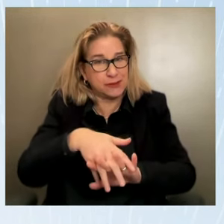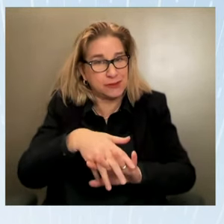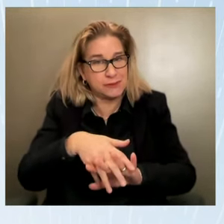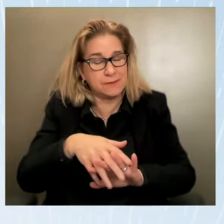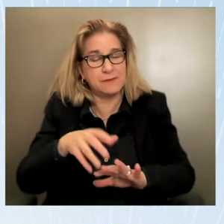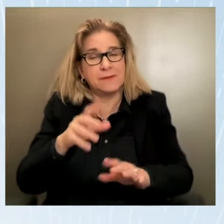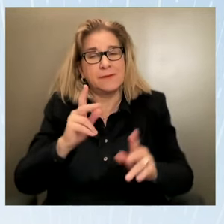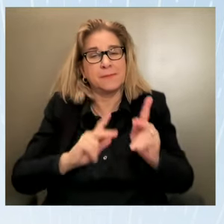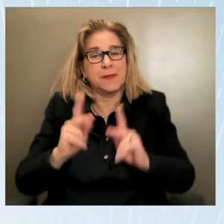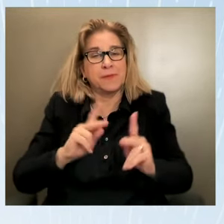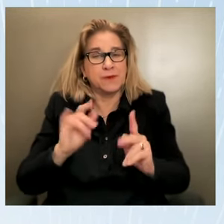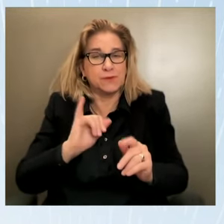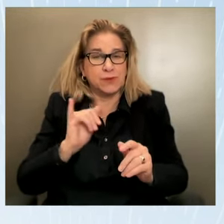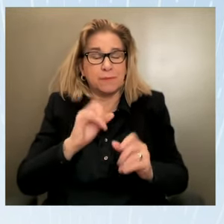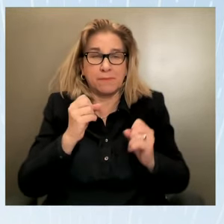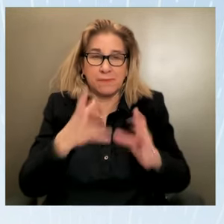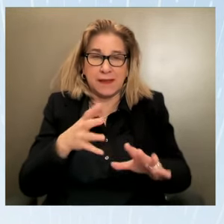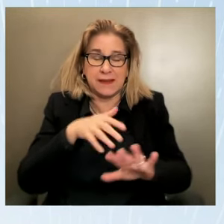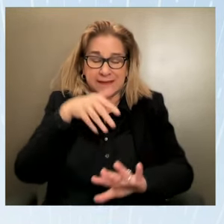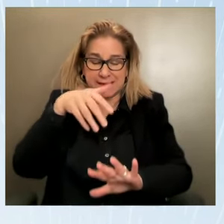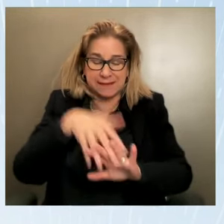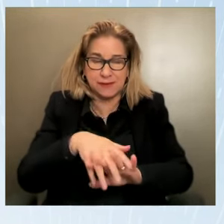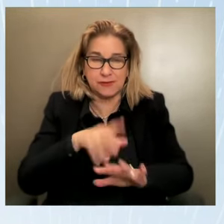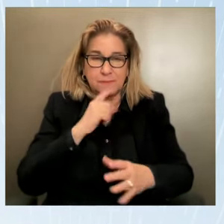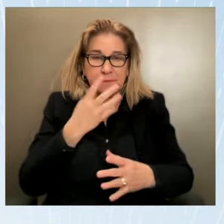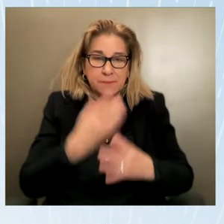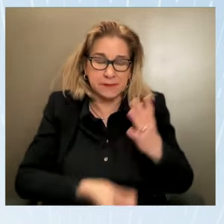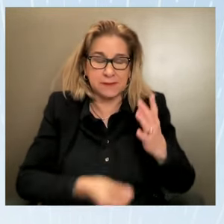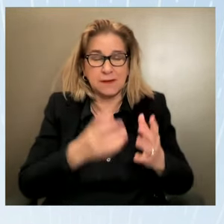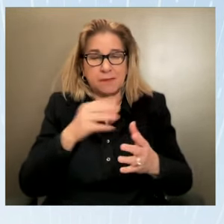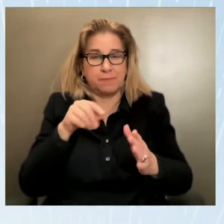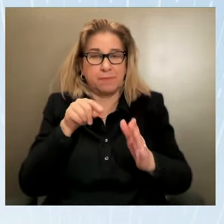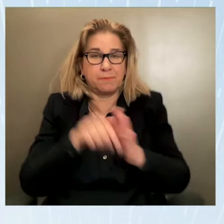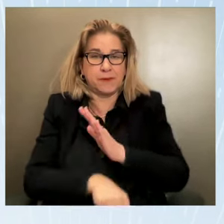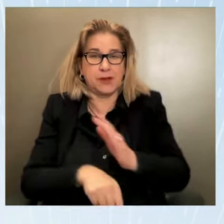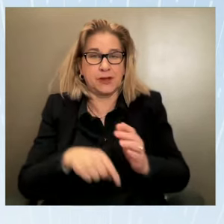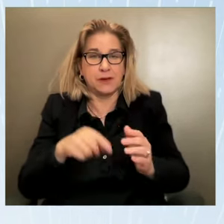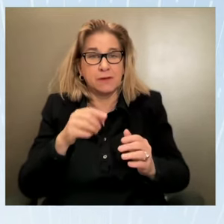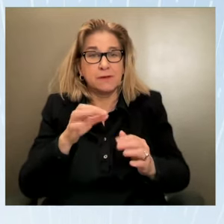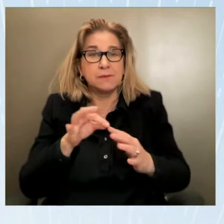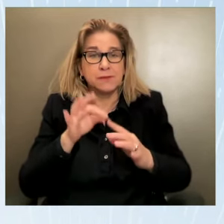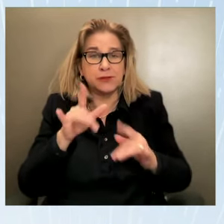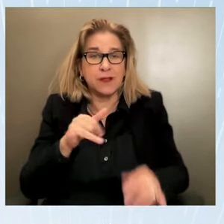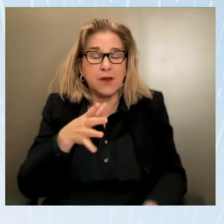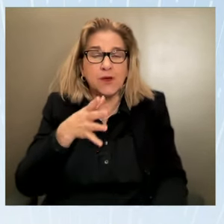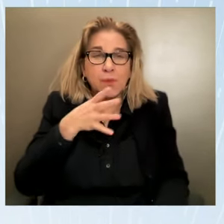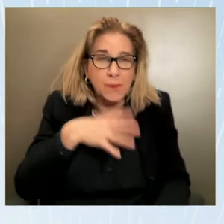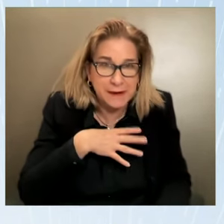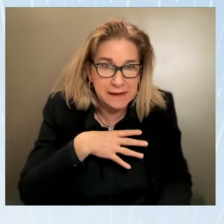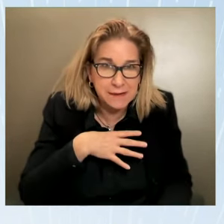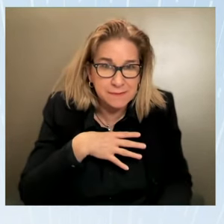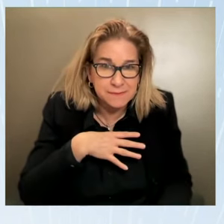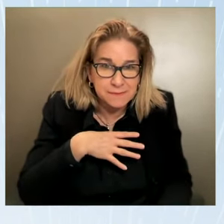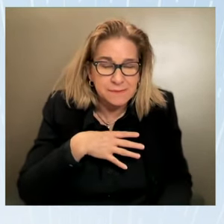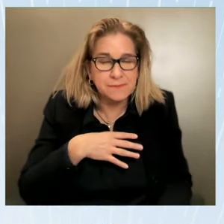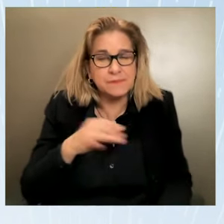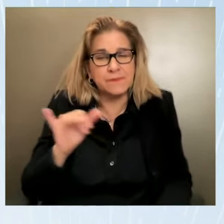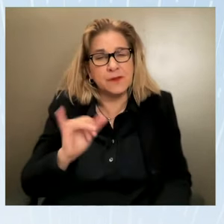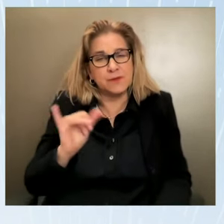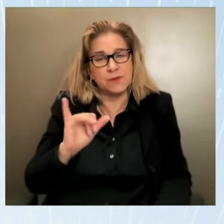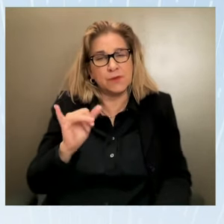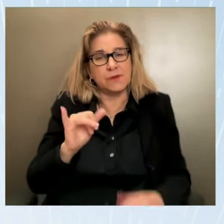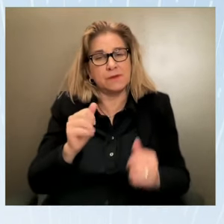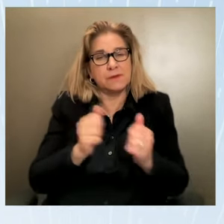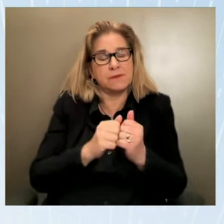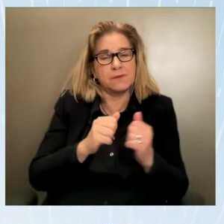new protection efforts, including the Department of Justice's new guidelines for trauma-informed survivor engagement. The Departments of